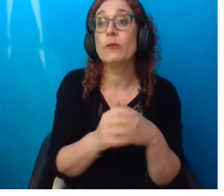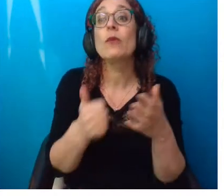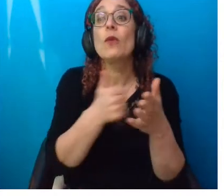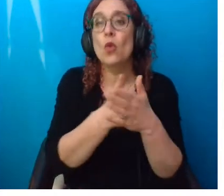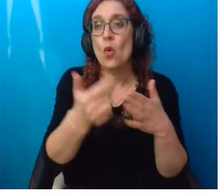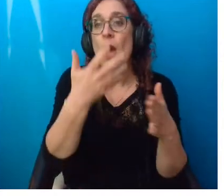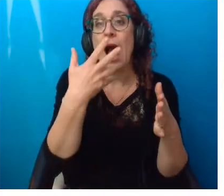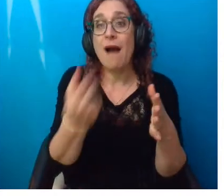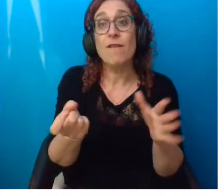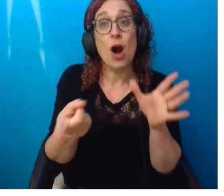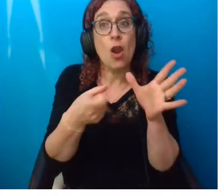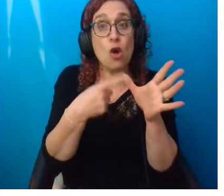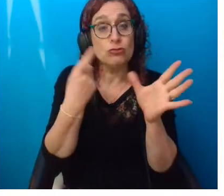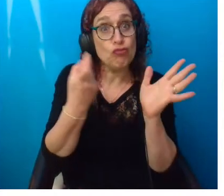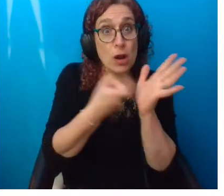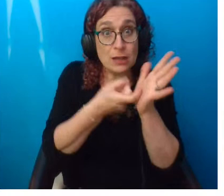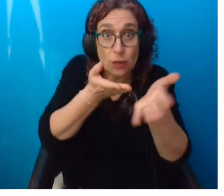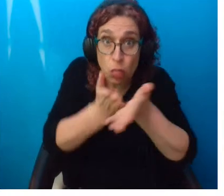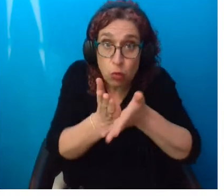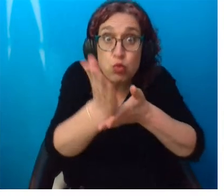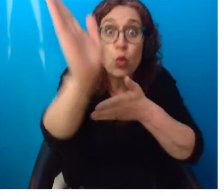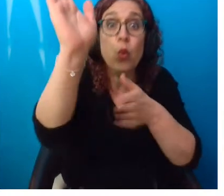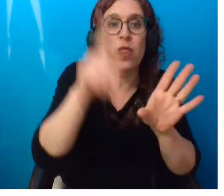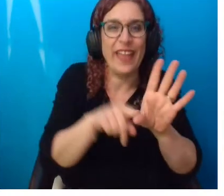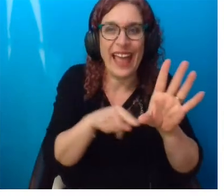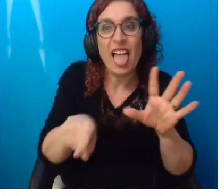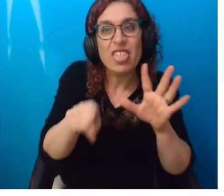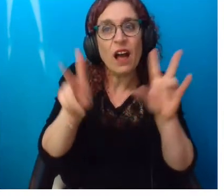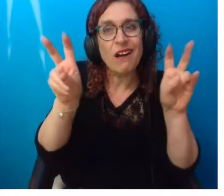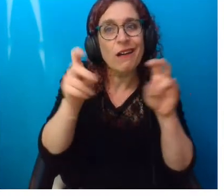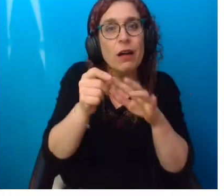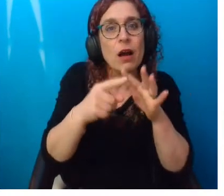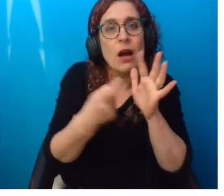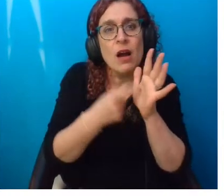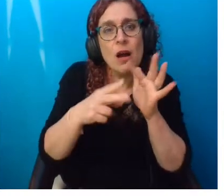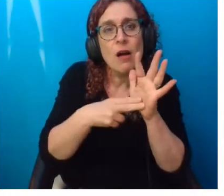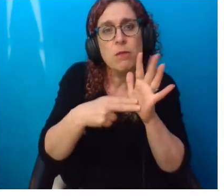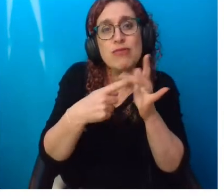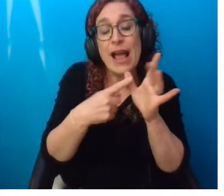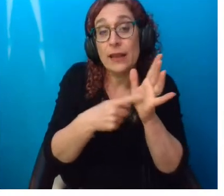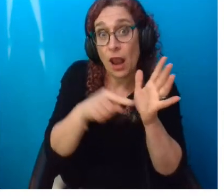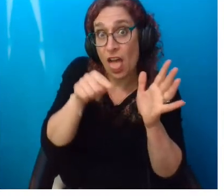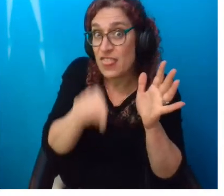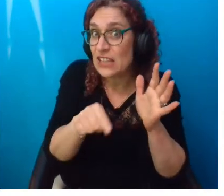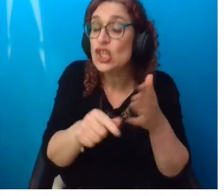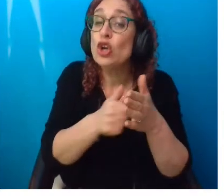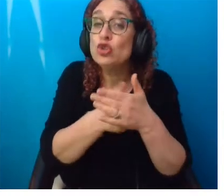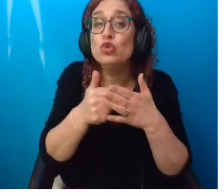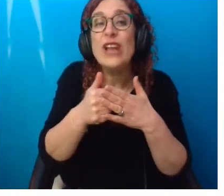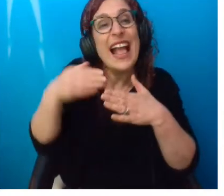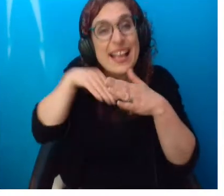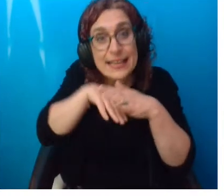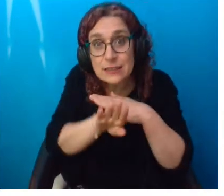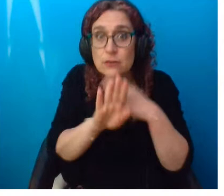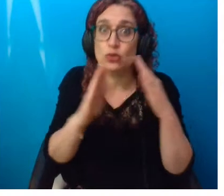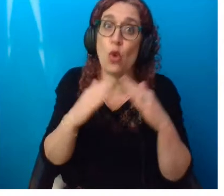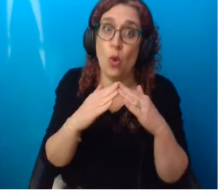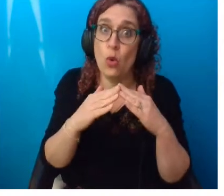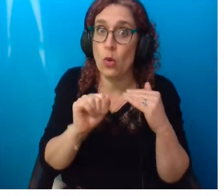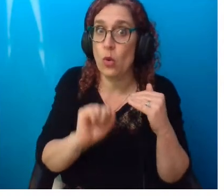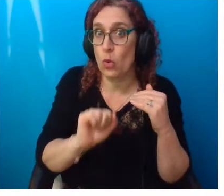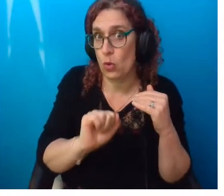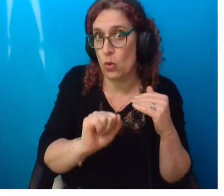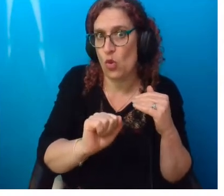continues throughout the year, a perennial allergic rhinitis, tend to be indoor allergens. And I guess the really